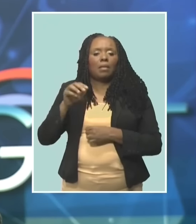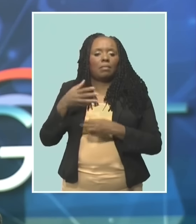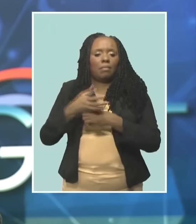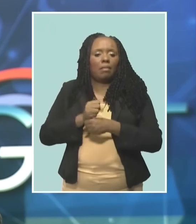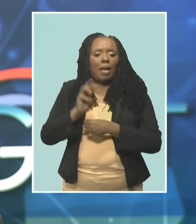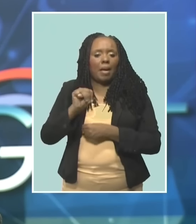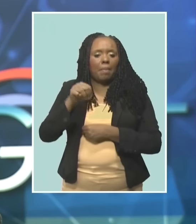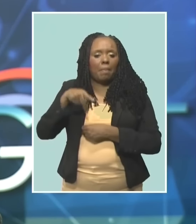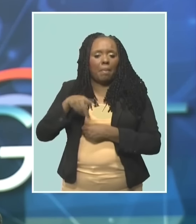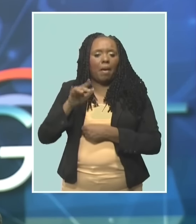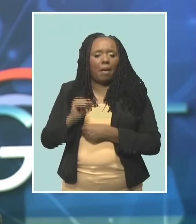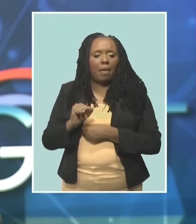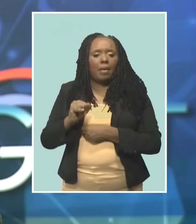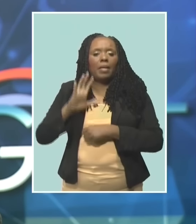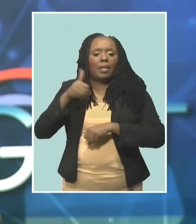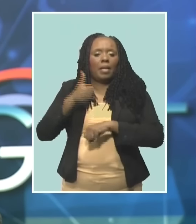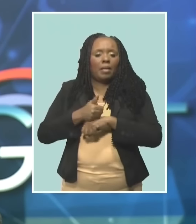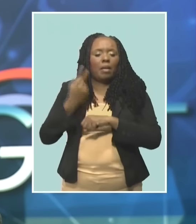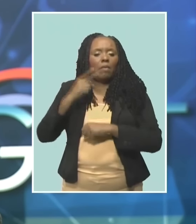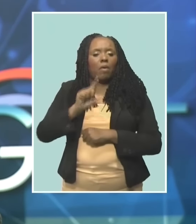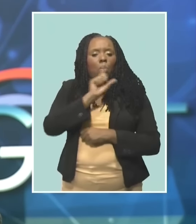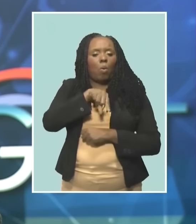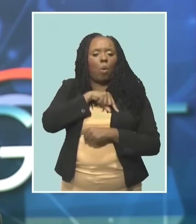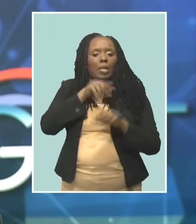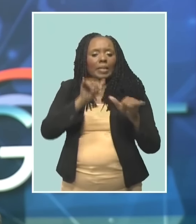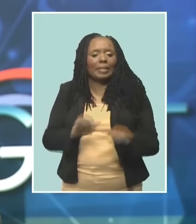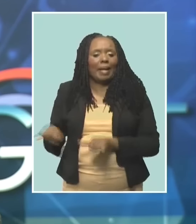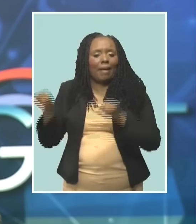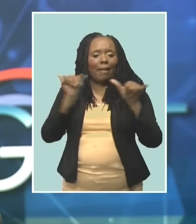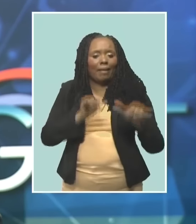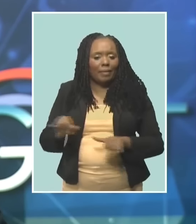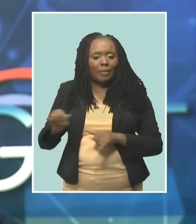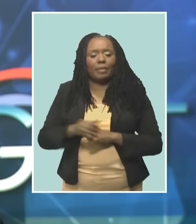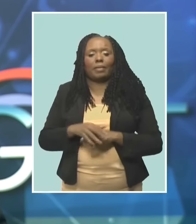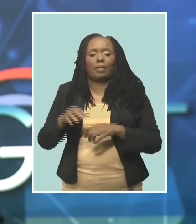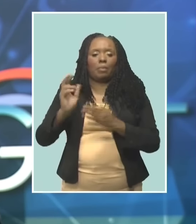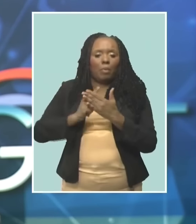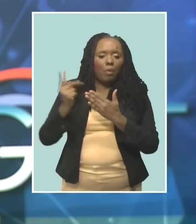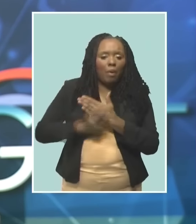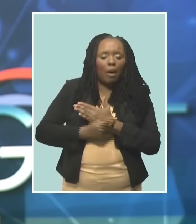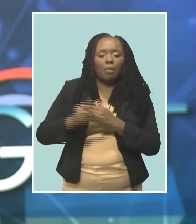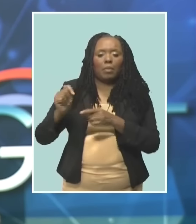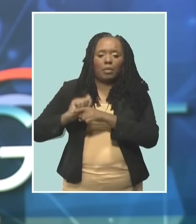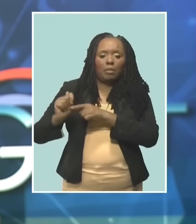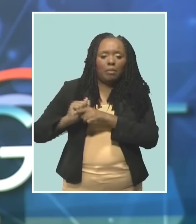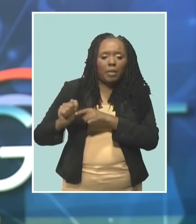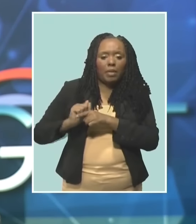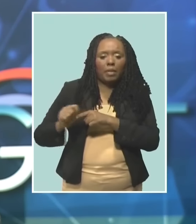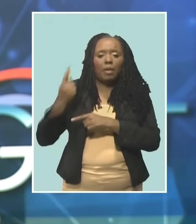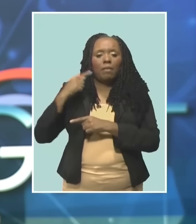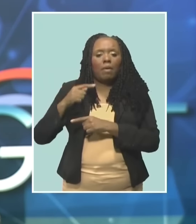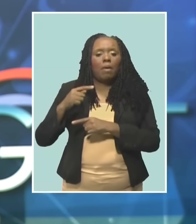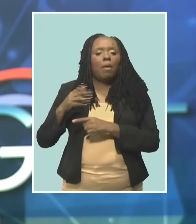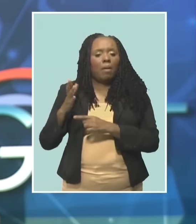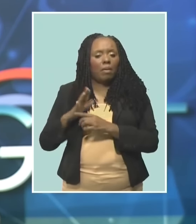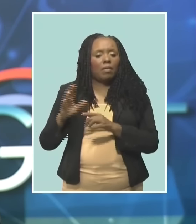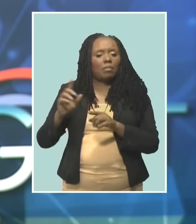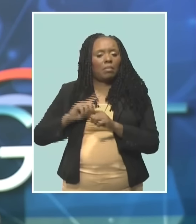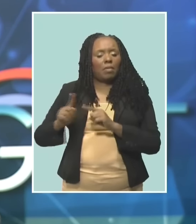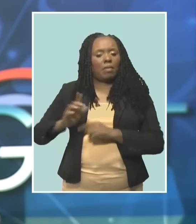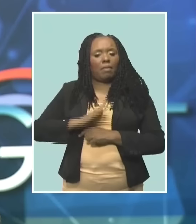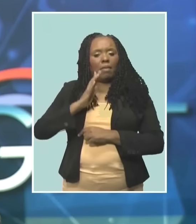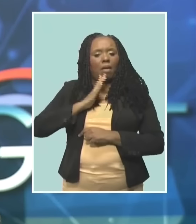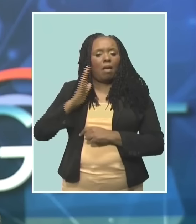of quality standards and quality assurance programs, training and publication for the architectural paint and coating sector